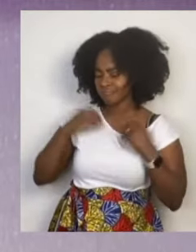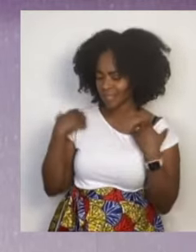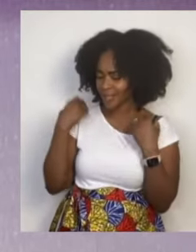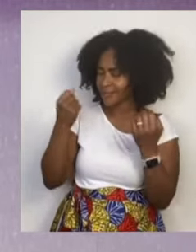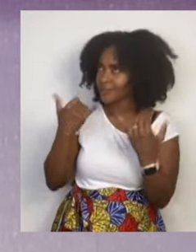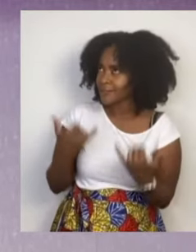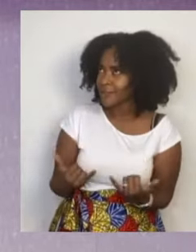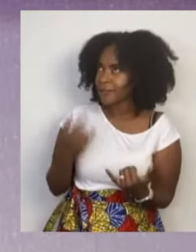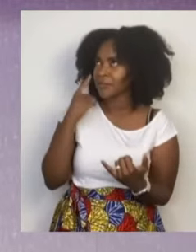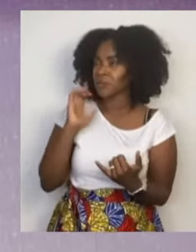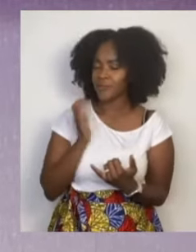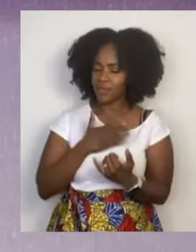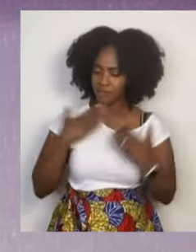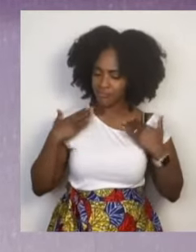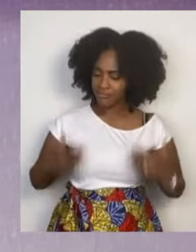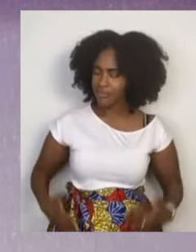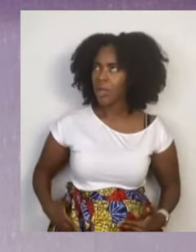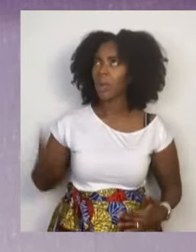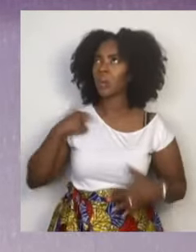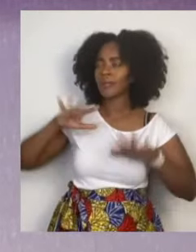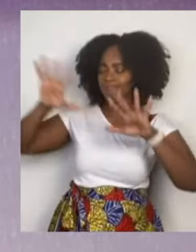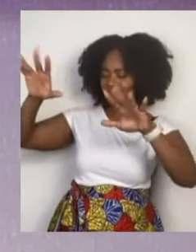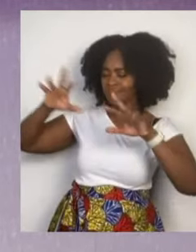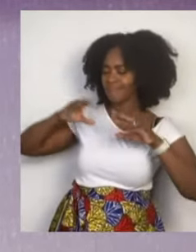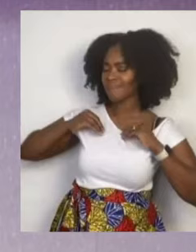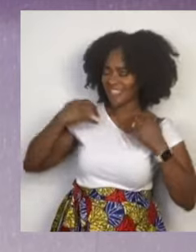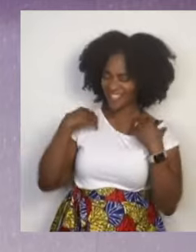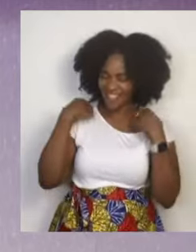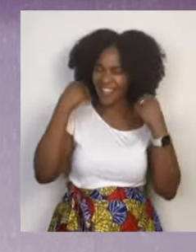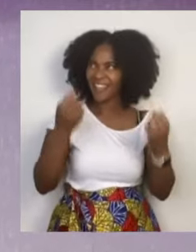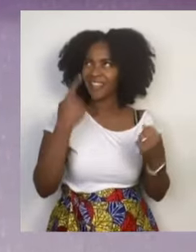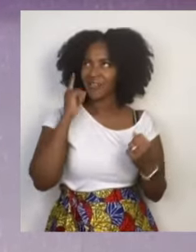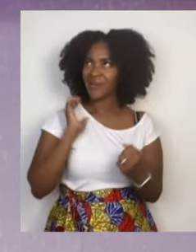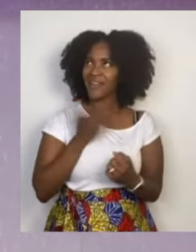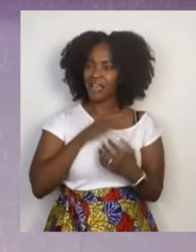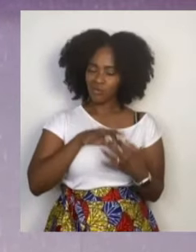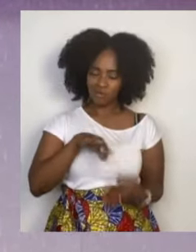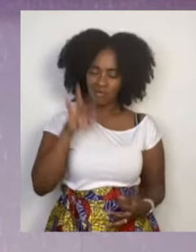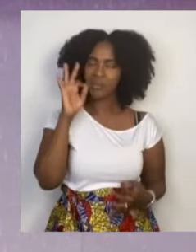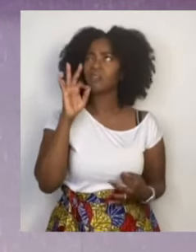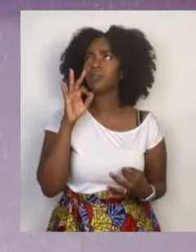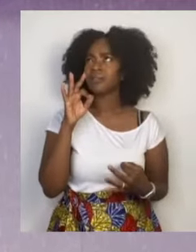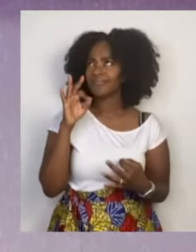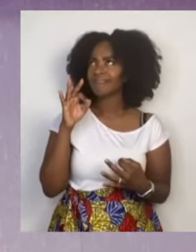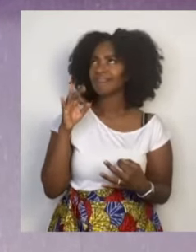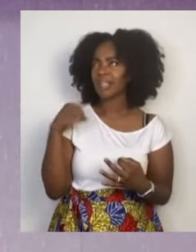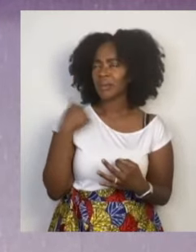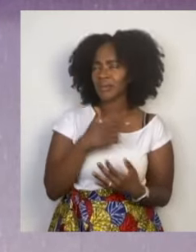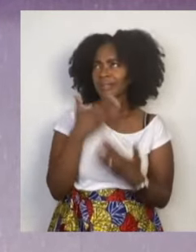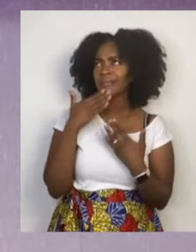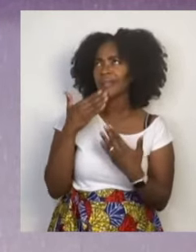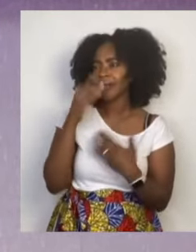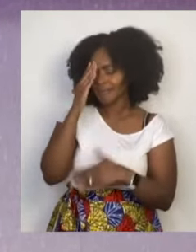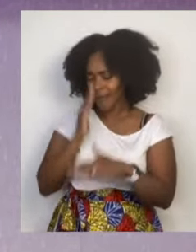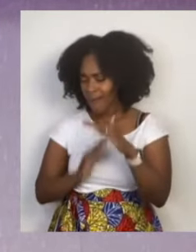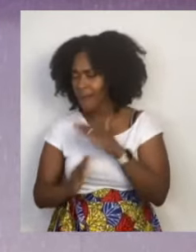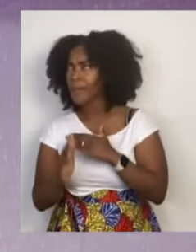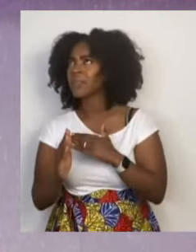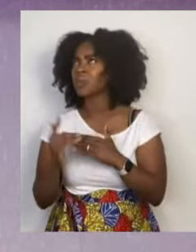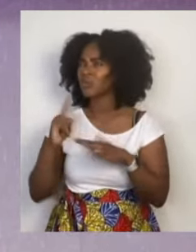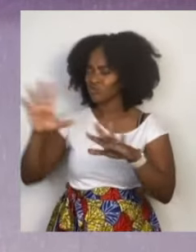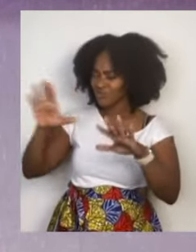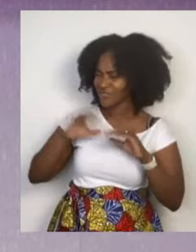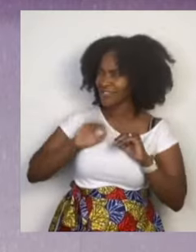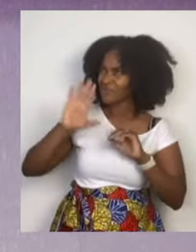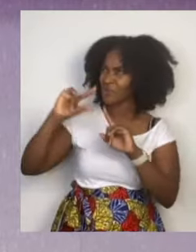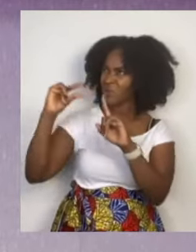now healing for our spirit. We receive right now with meekness the engrafted word of God. Do what you want